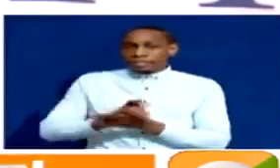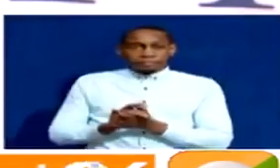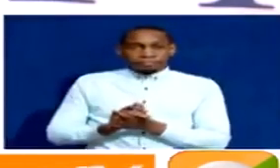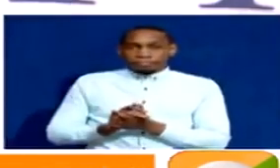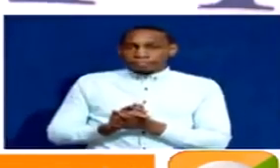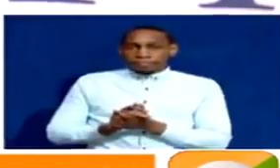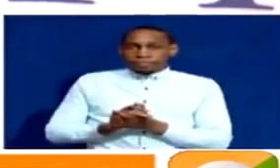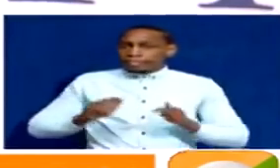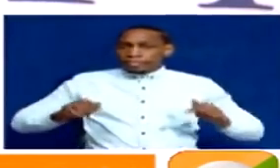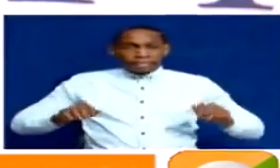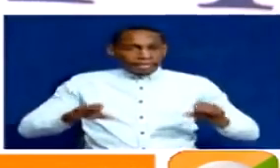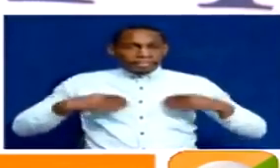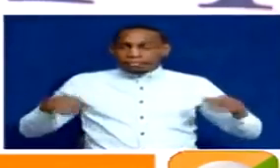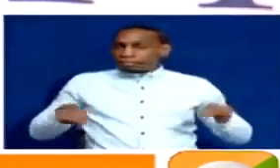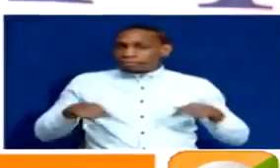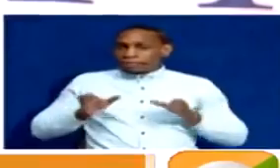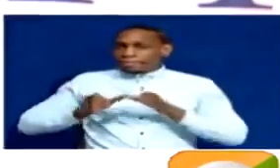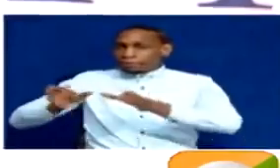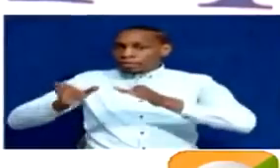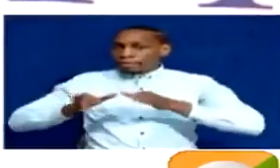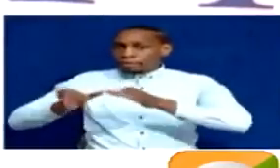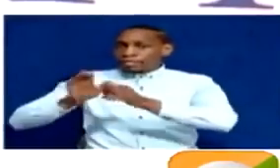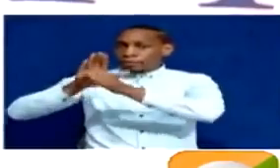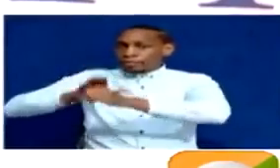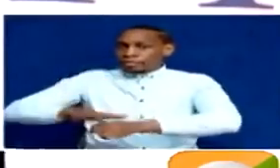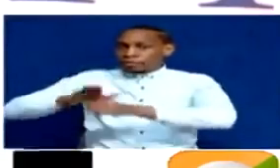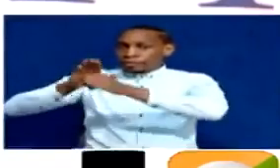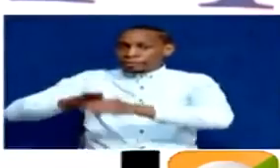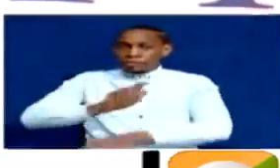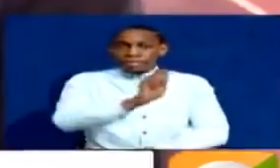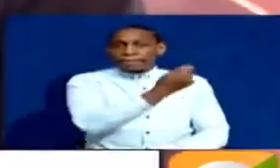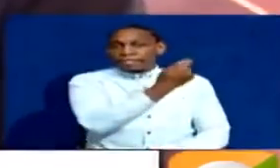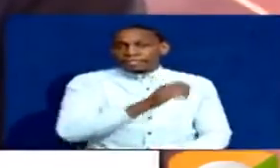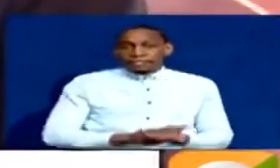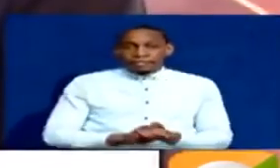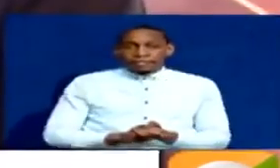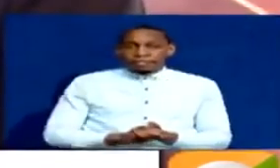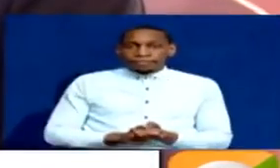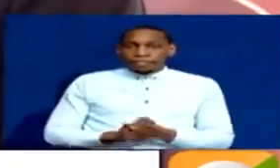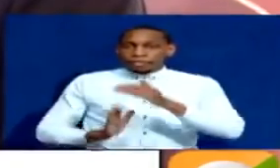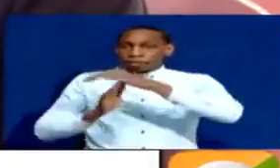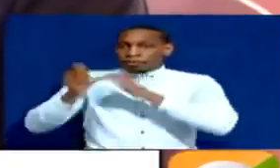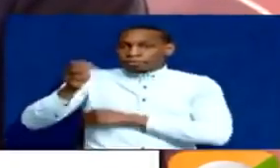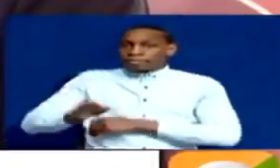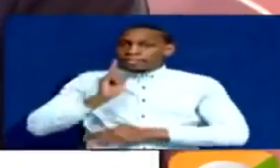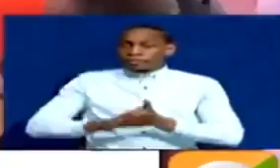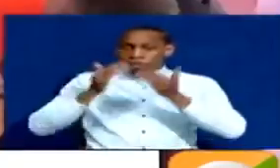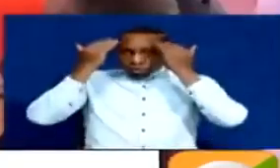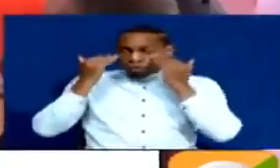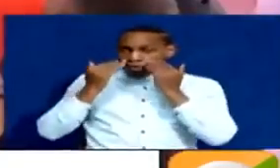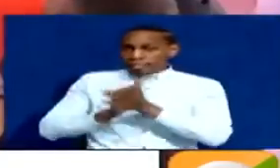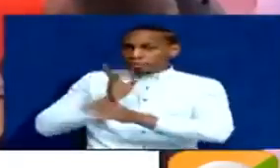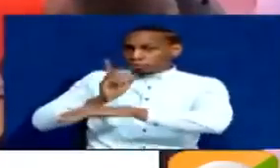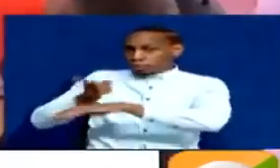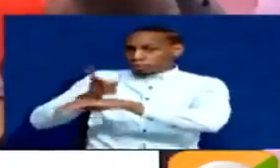bend to the deafening blitz of coercion and oppression from the executive. The head of the judiciary said the institution was under threat